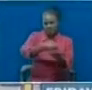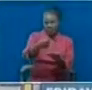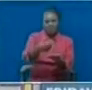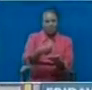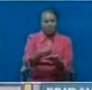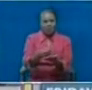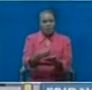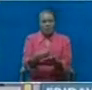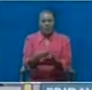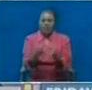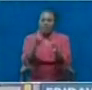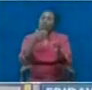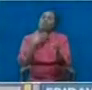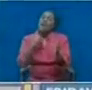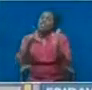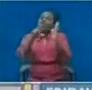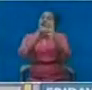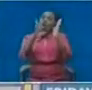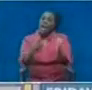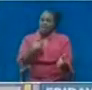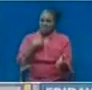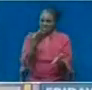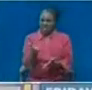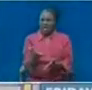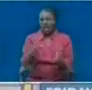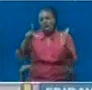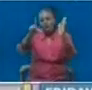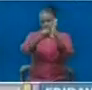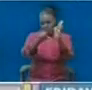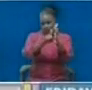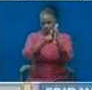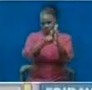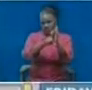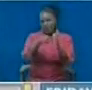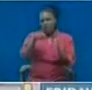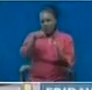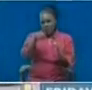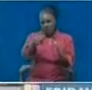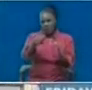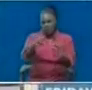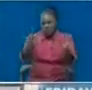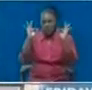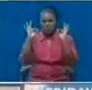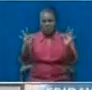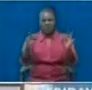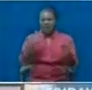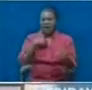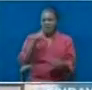So if anyone wants a lawyer, I'm here for speaking advice. Of law, you know, because you guys are super smart, I created a quiz for